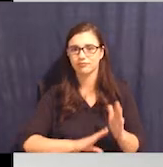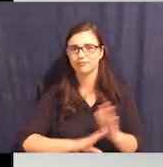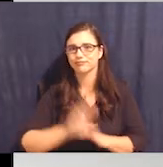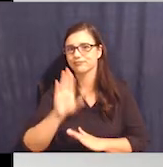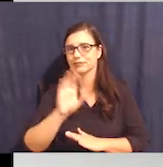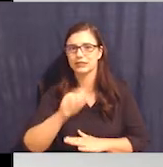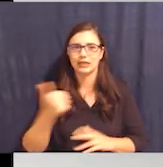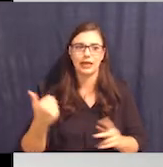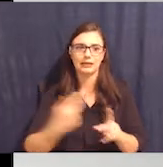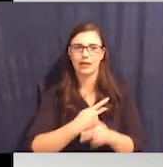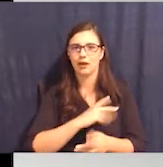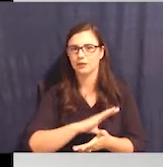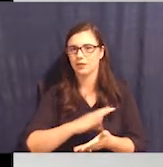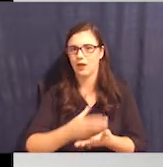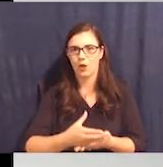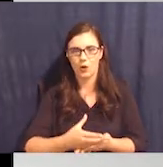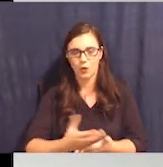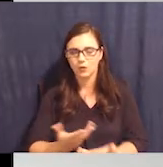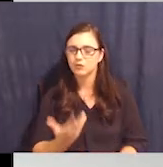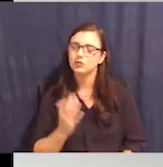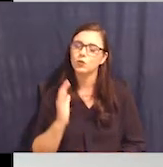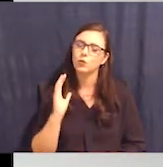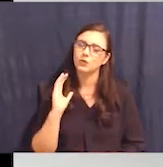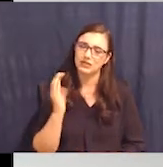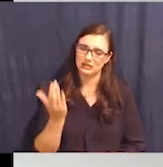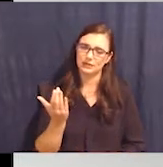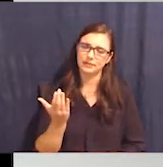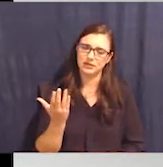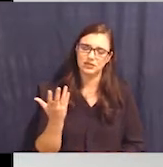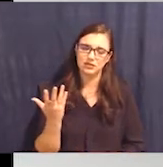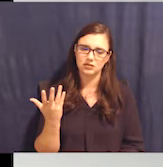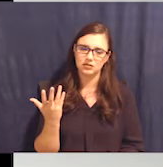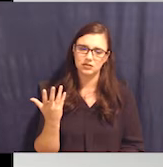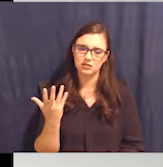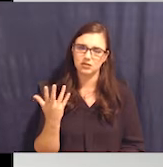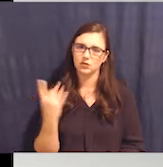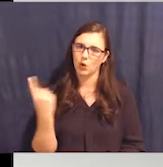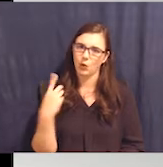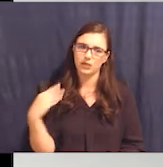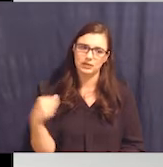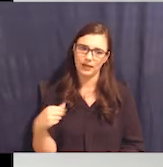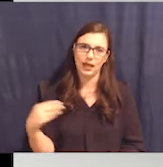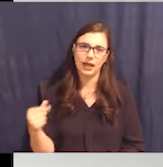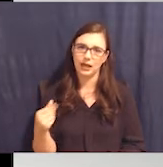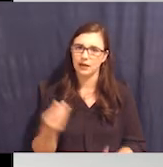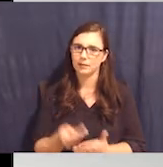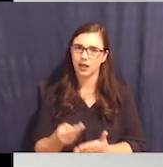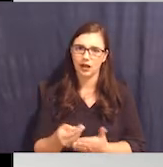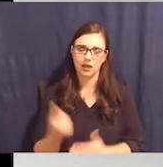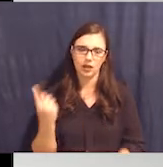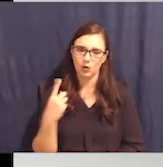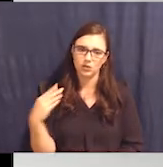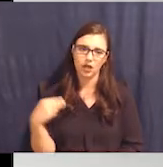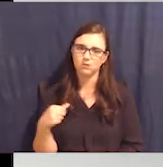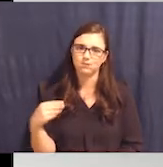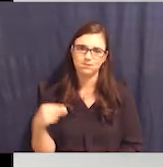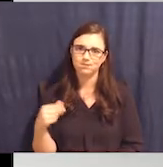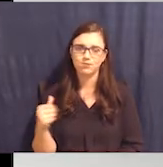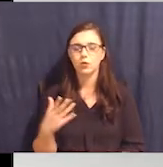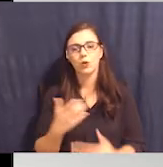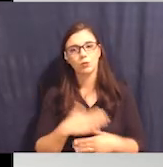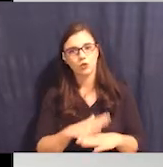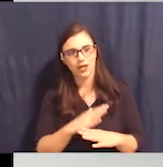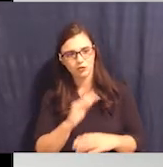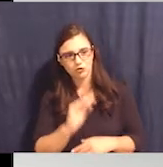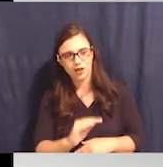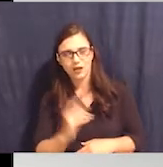child is going to be 10 times the amount. So it seems like you're always spending money, and